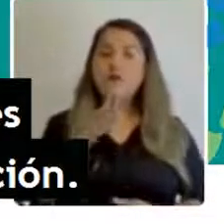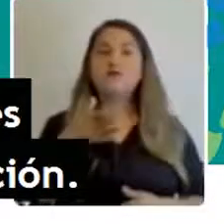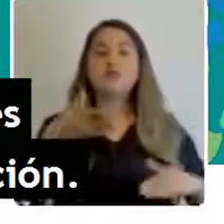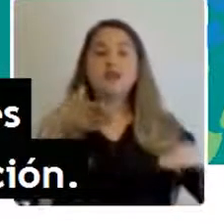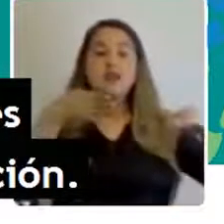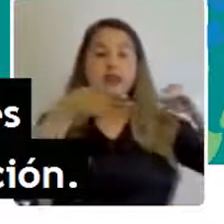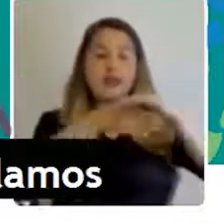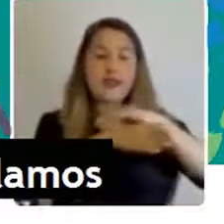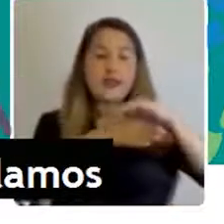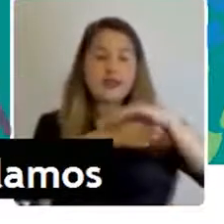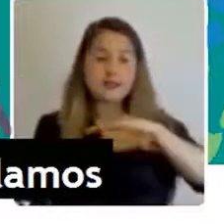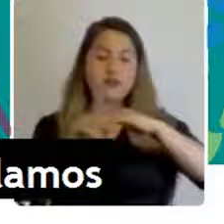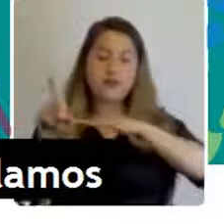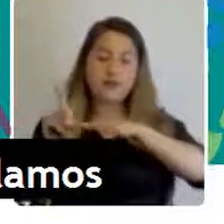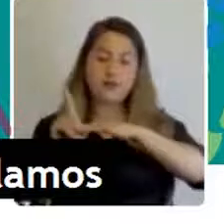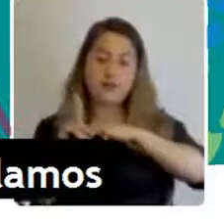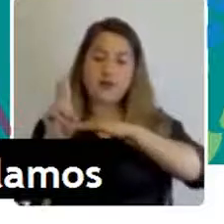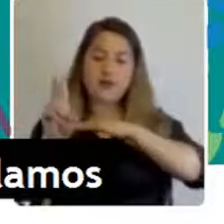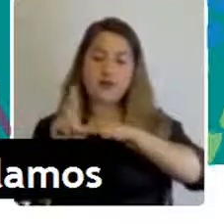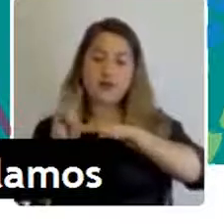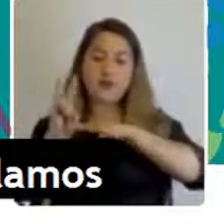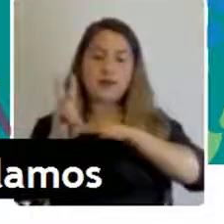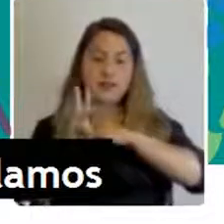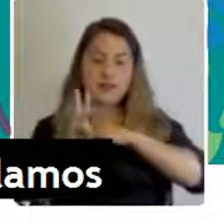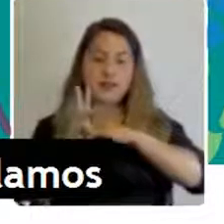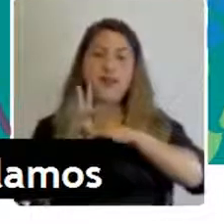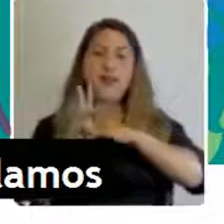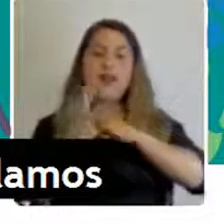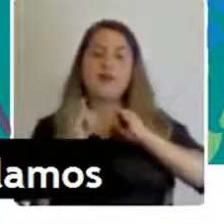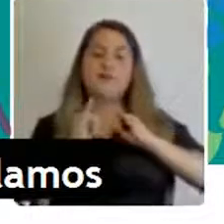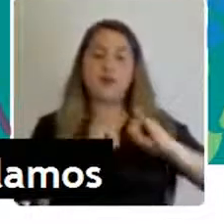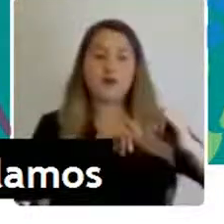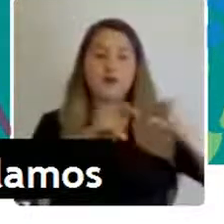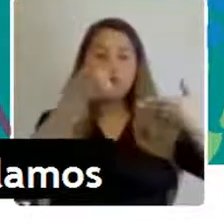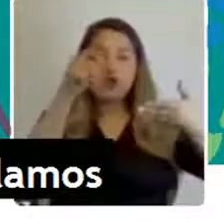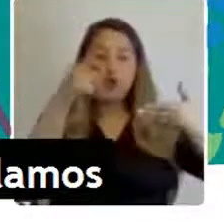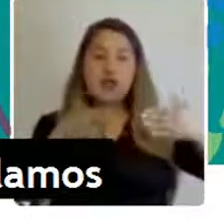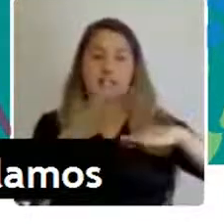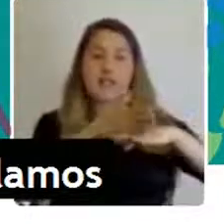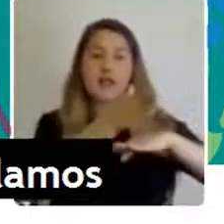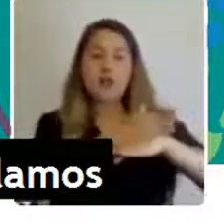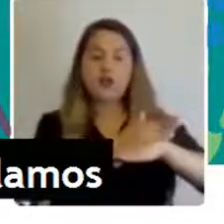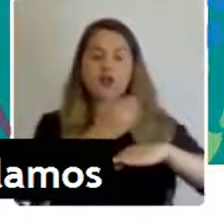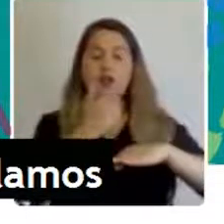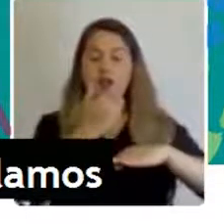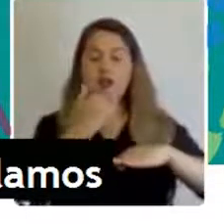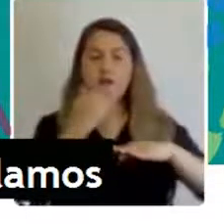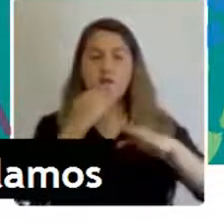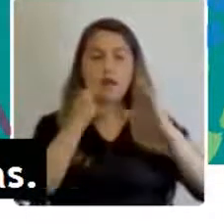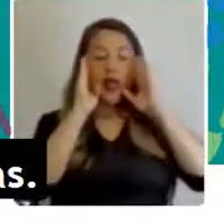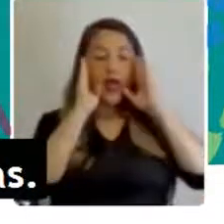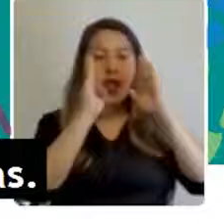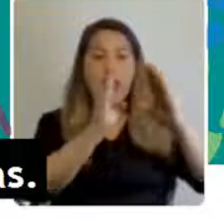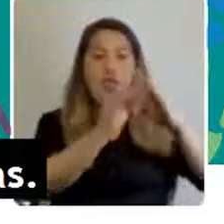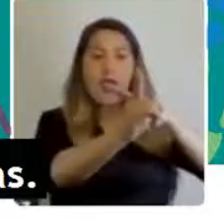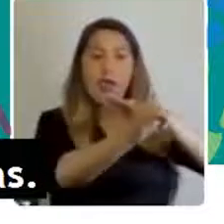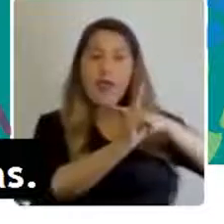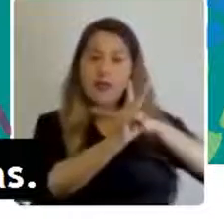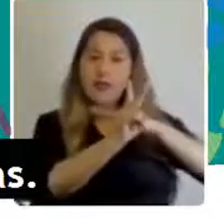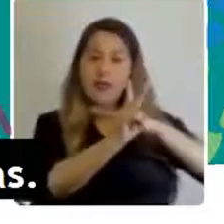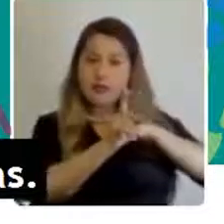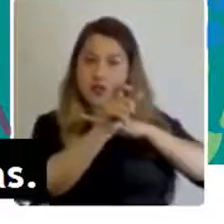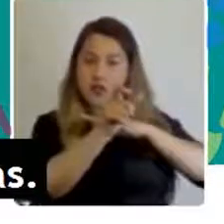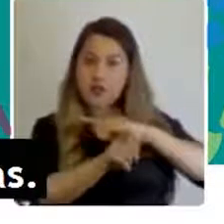information, and care. And this is very important because starting from this strategic objective, we